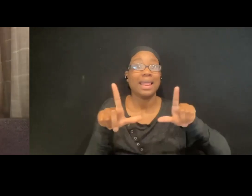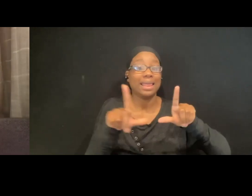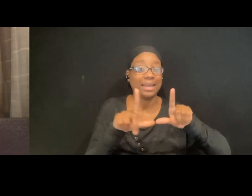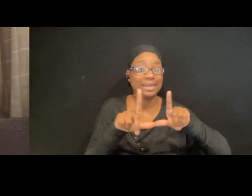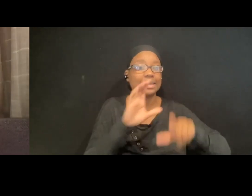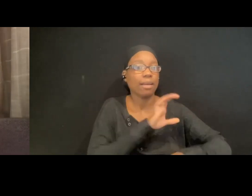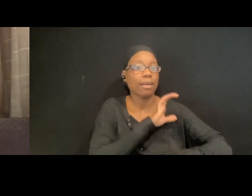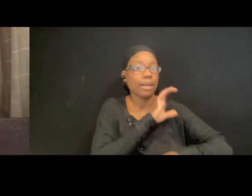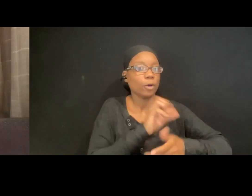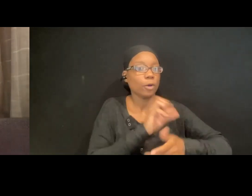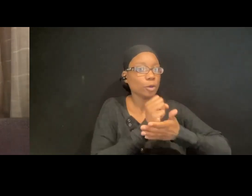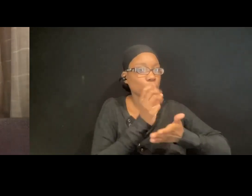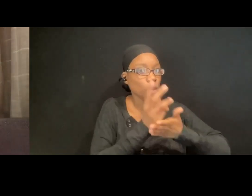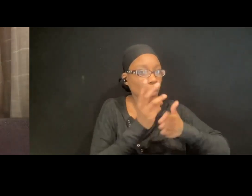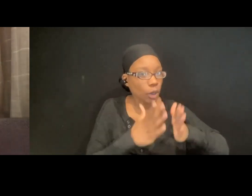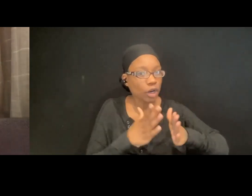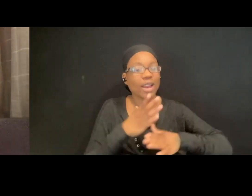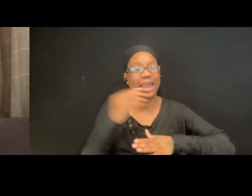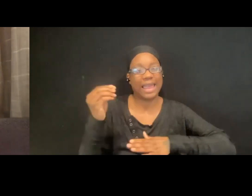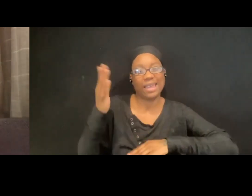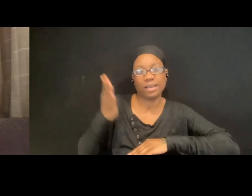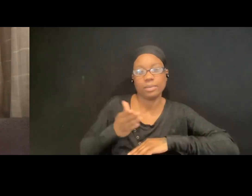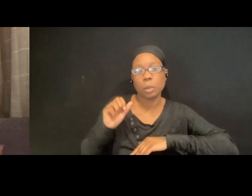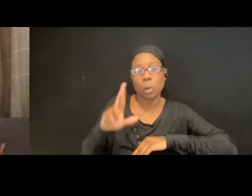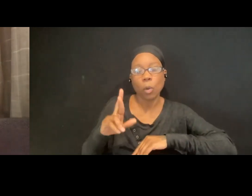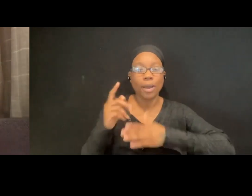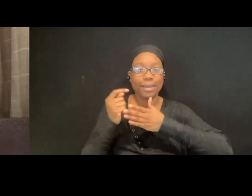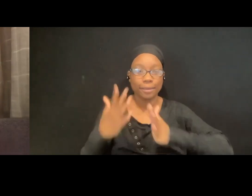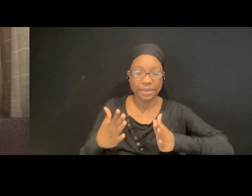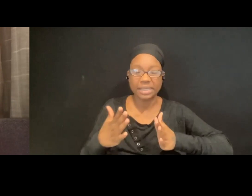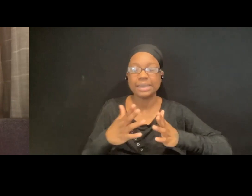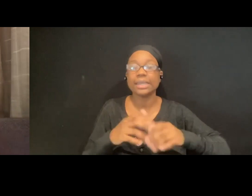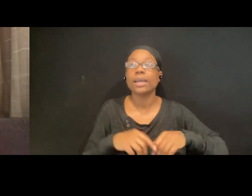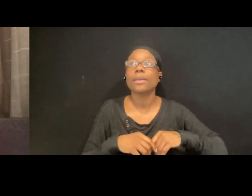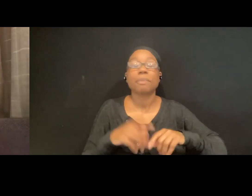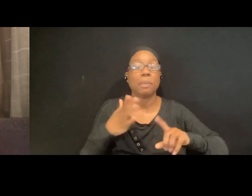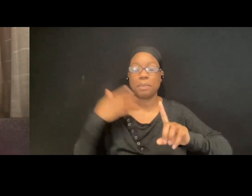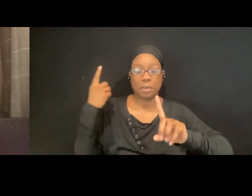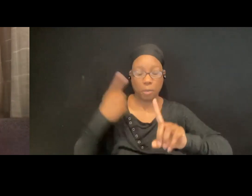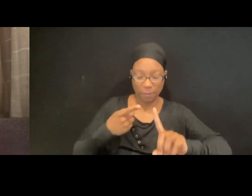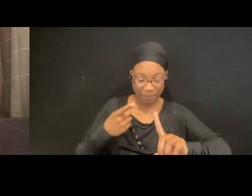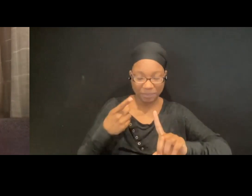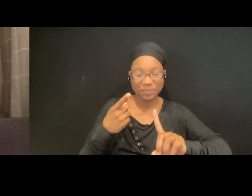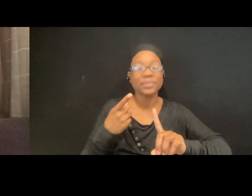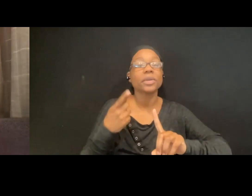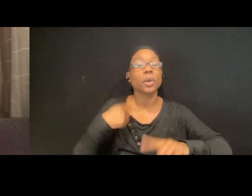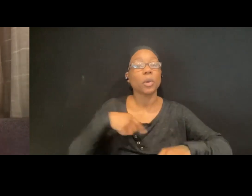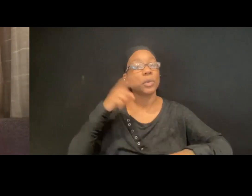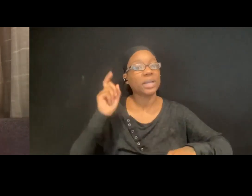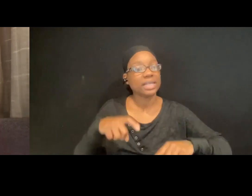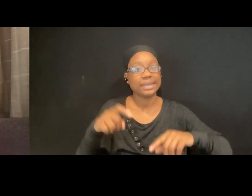social workers and or therapists. But what I'm trying to say is that we need a wide range